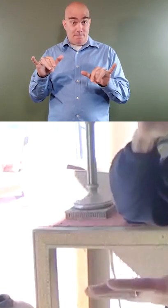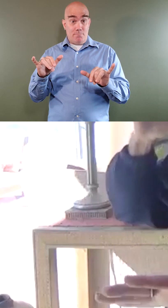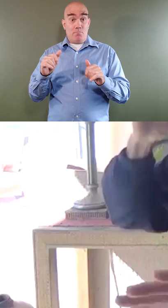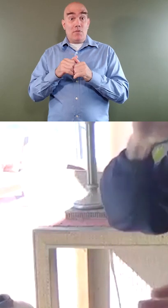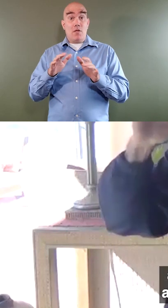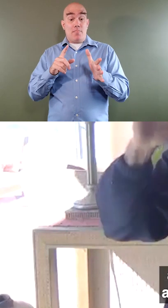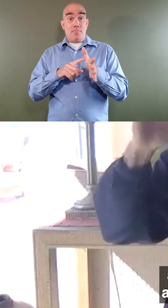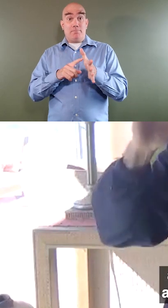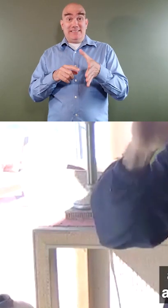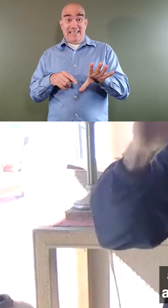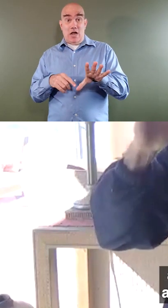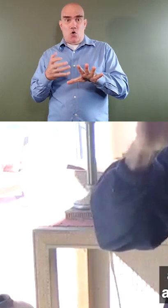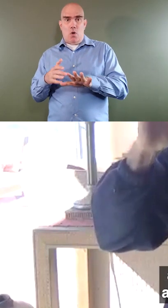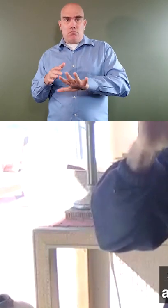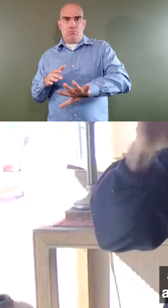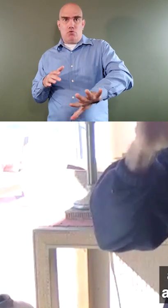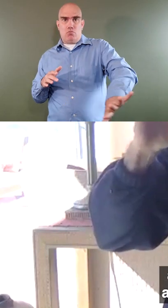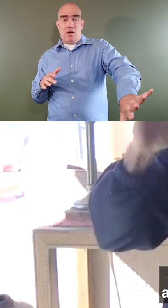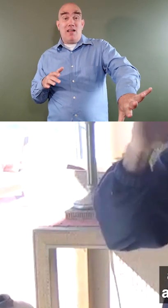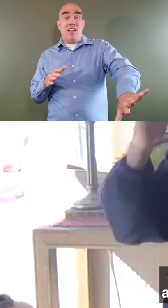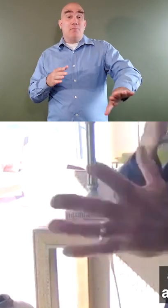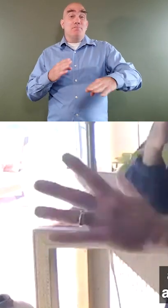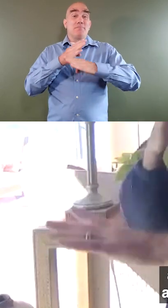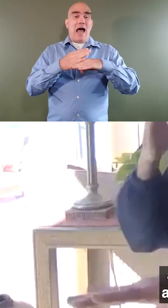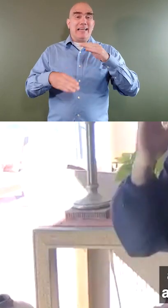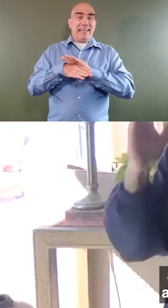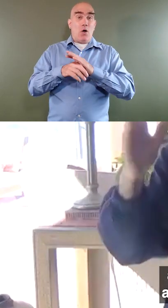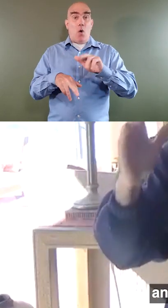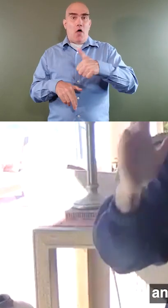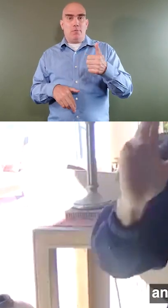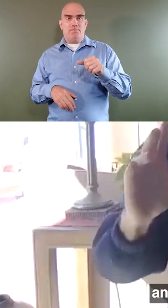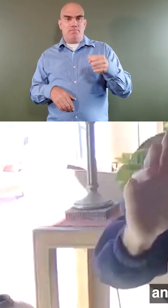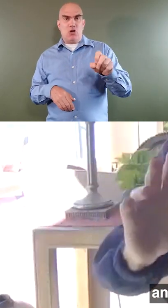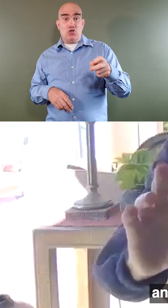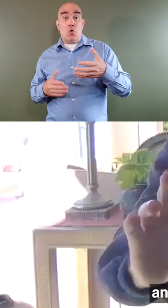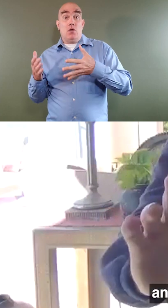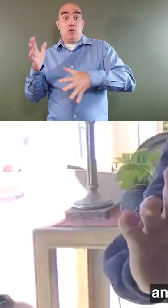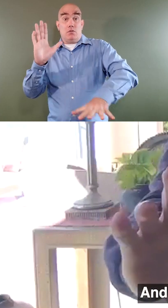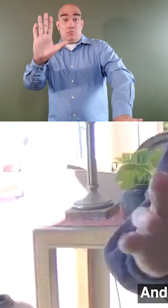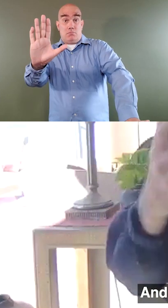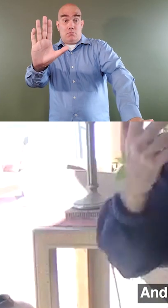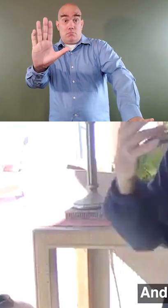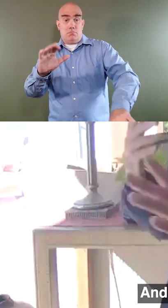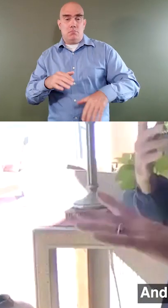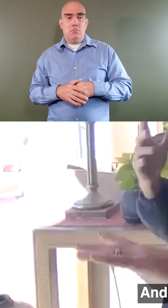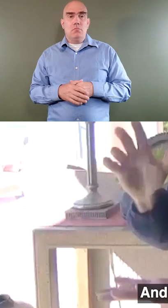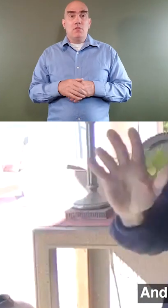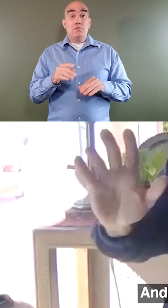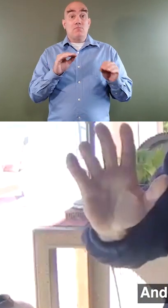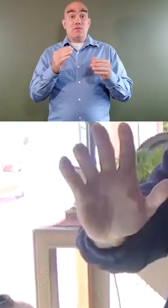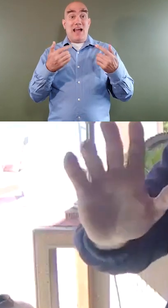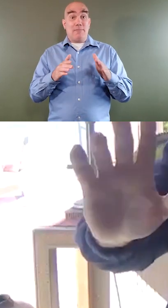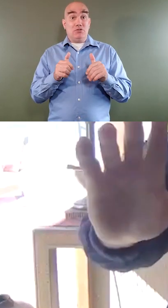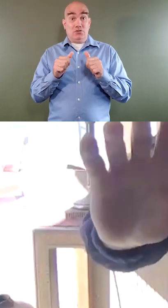across the thumb down and blocking either a kick or another punch coming at you, and then bringing that hand right in. And these motions happen